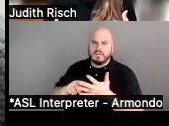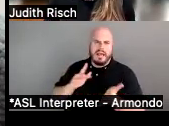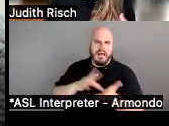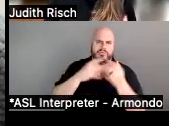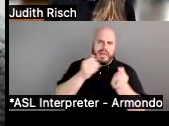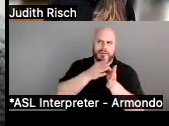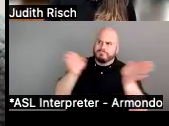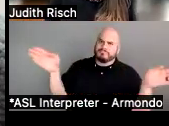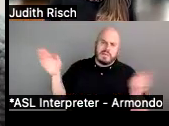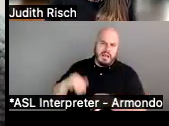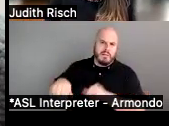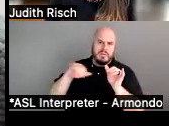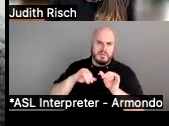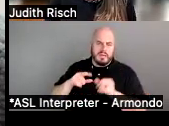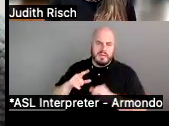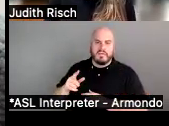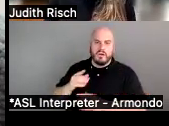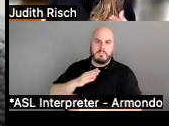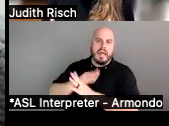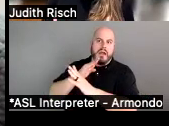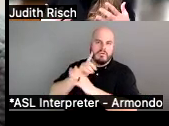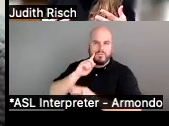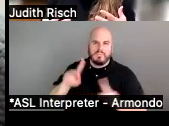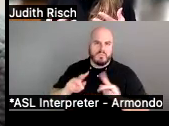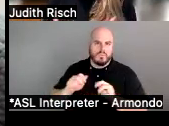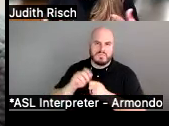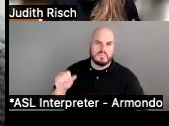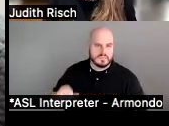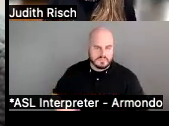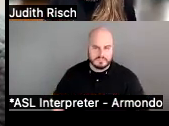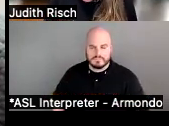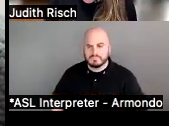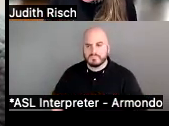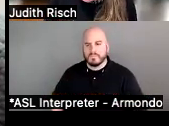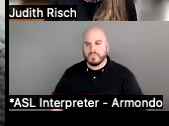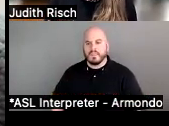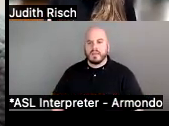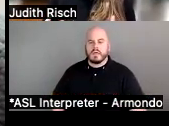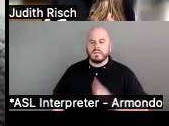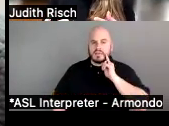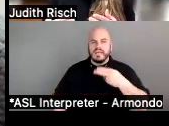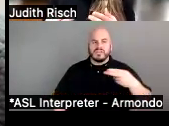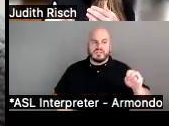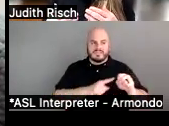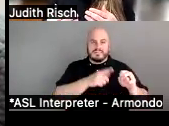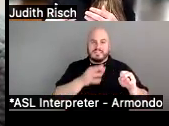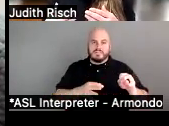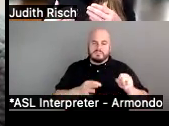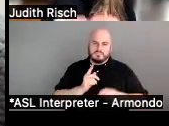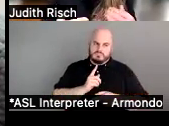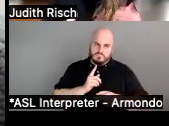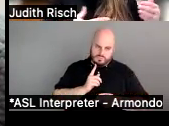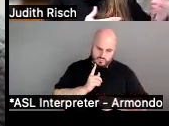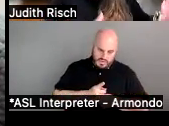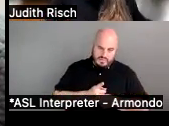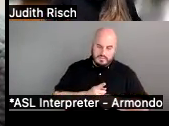are consistently known to be a barrier for people with disabilities. So I think what HHS did was right. I want to say to you,